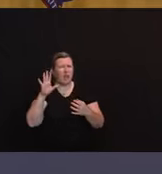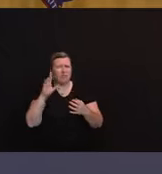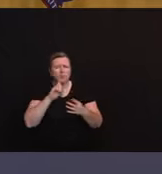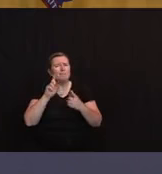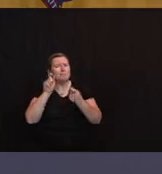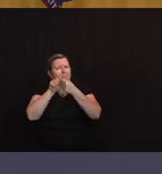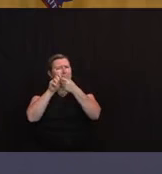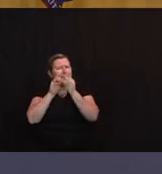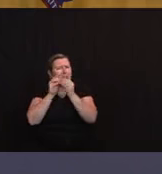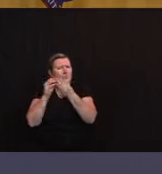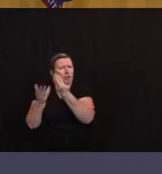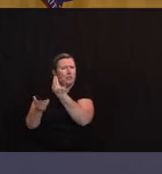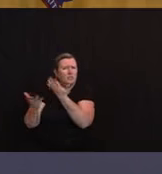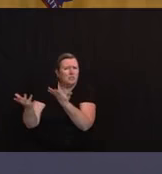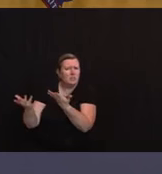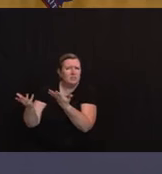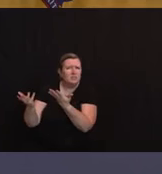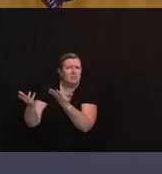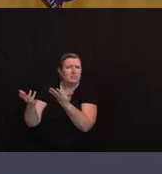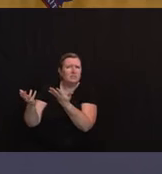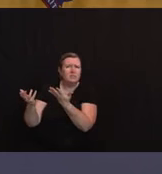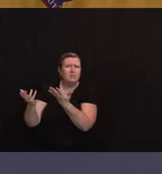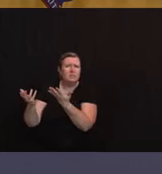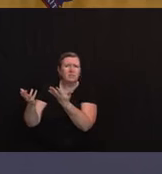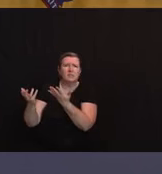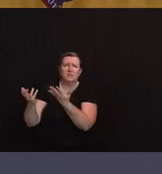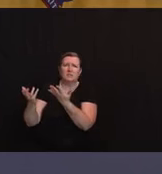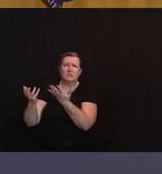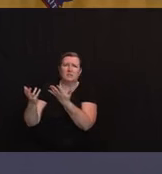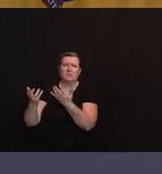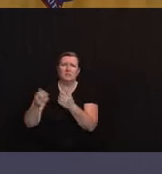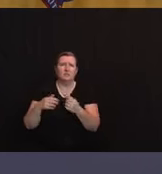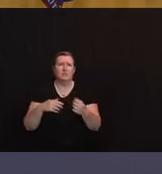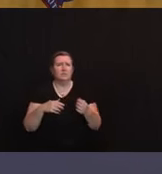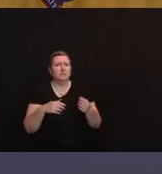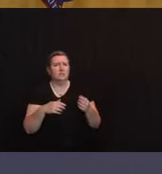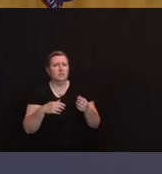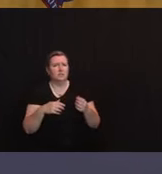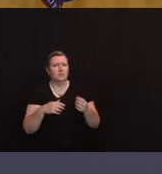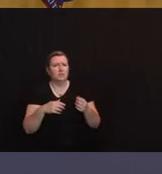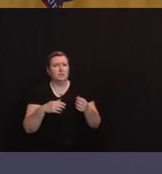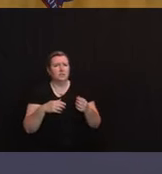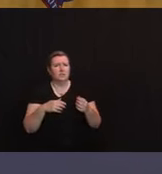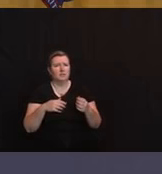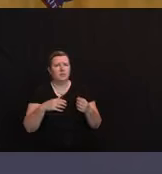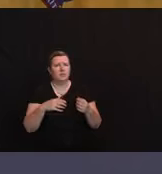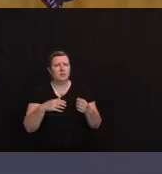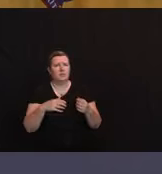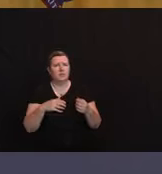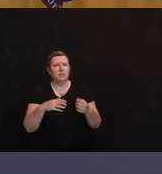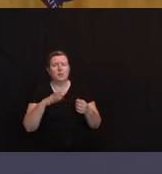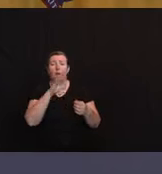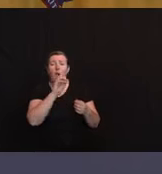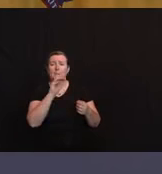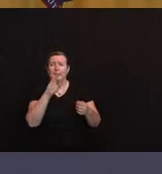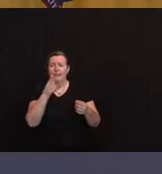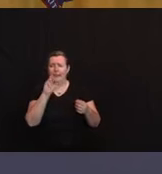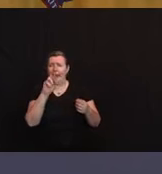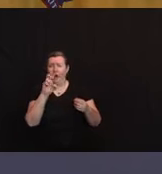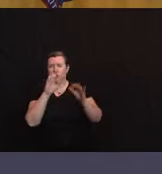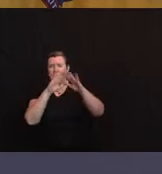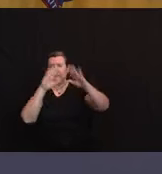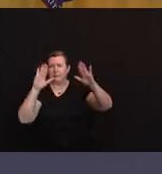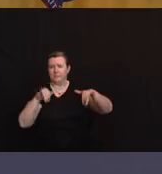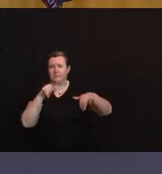reporting platform, and what does this ComCare data tell you? For example, do we know how many people have been identified or contacted